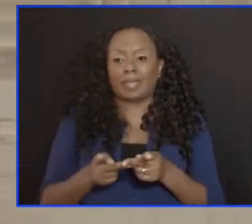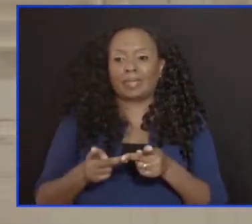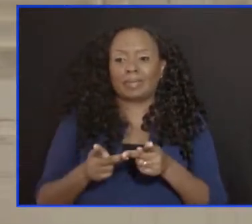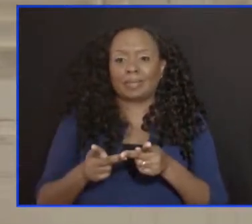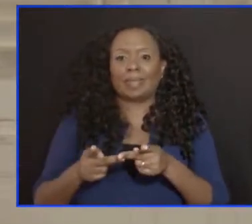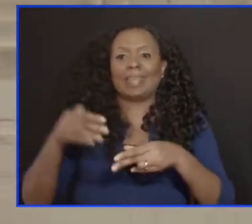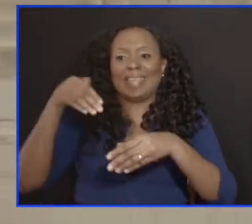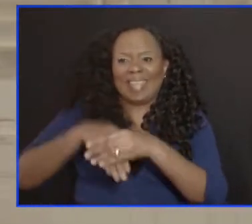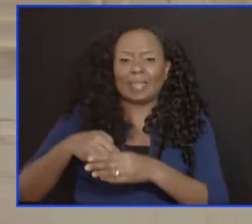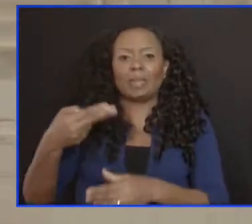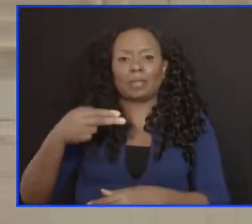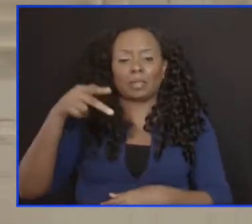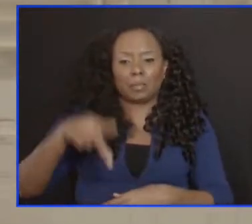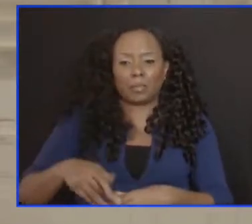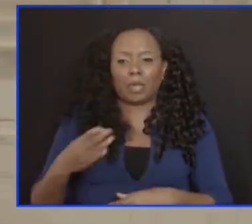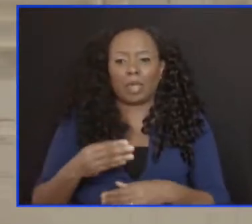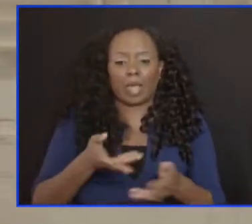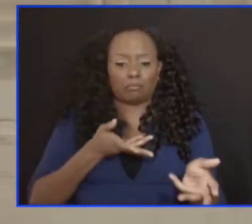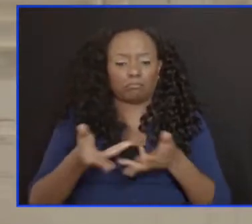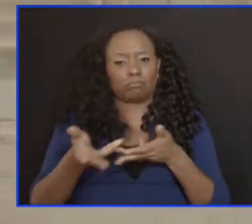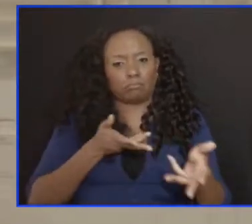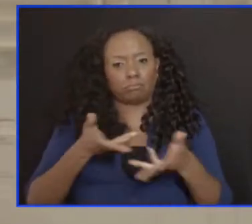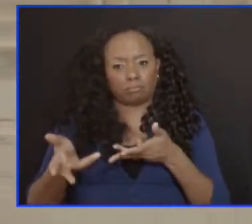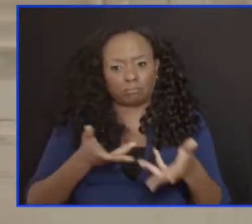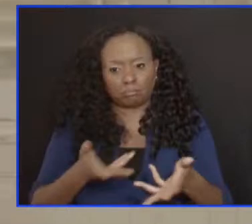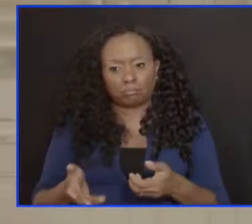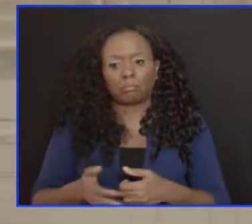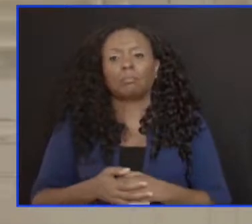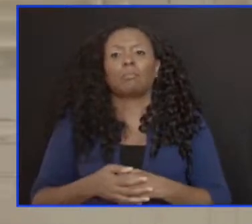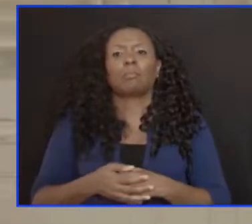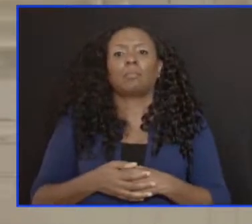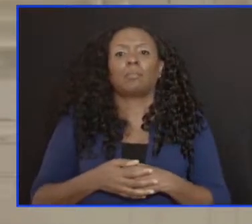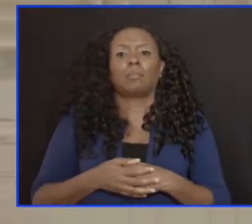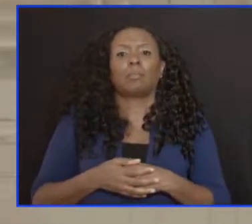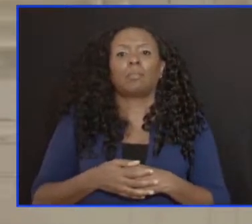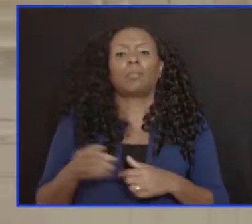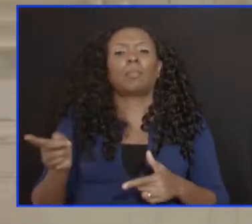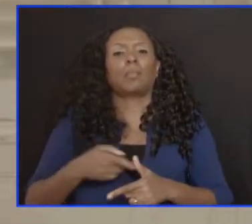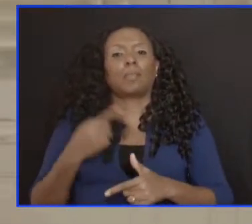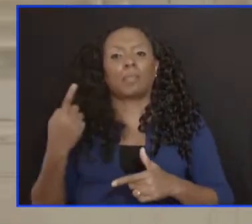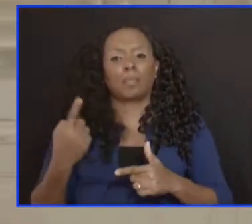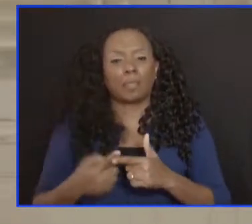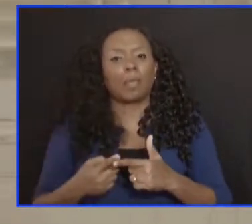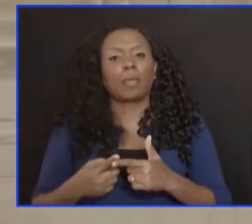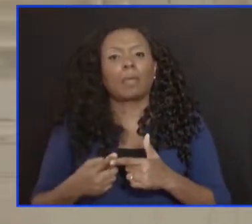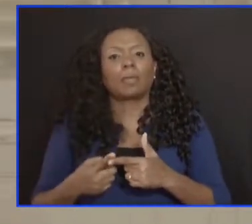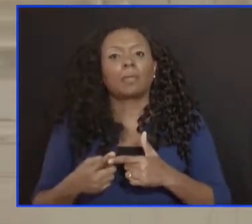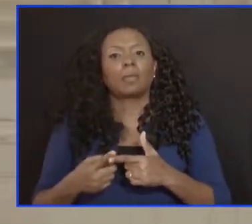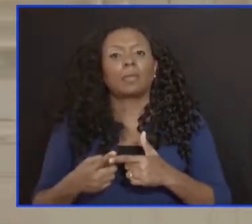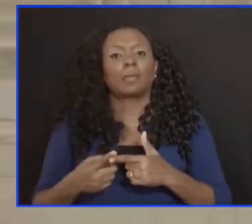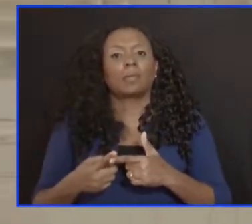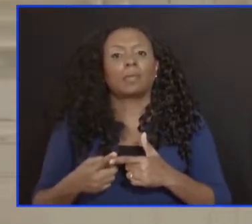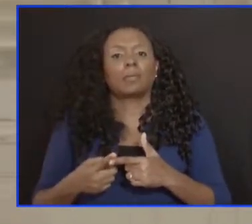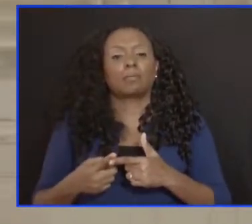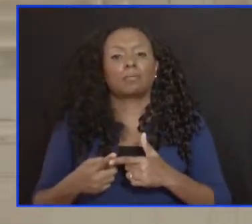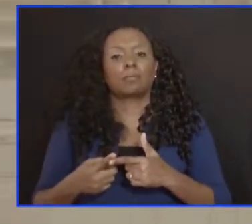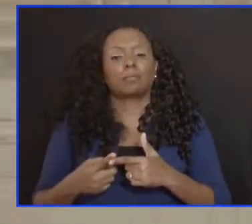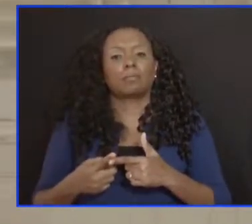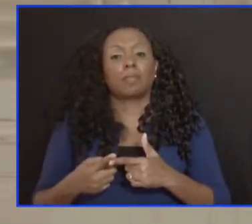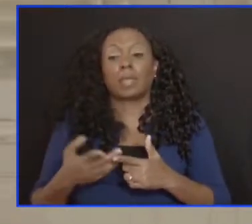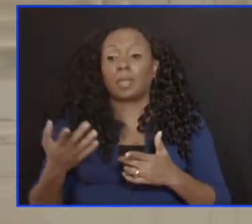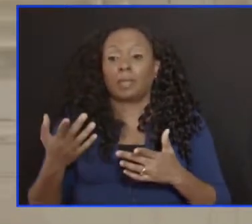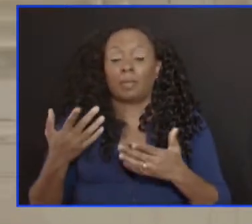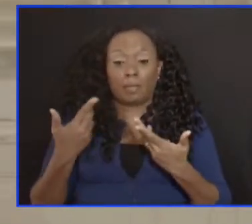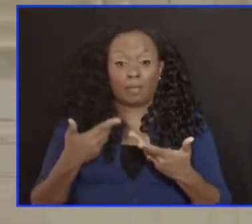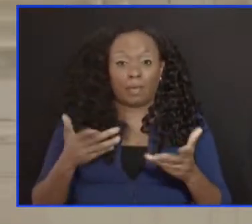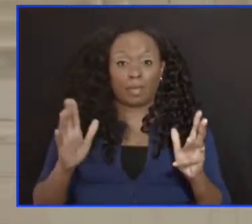to answer. If we're not able to do that, then the appropriate contact will be done by client relations through the doctors to allow that to happen. And